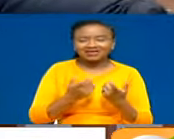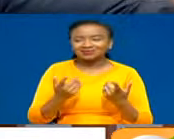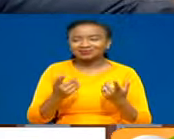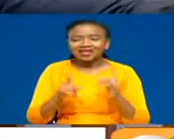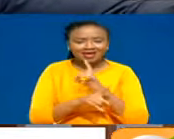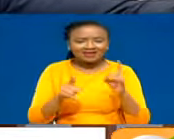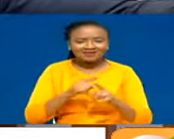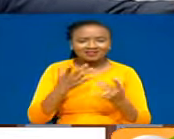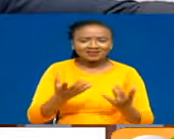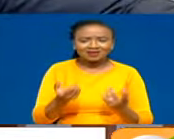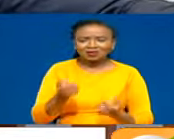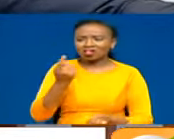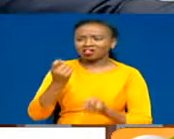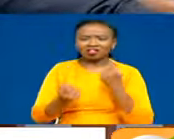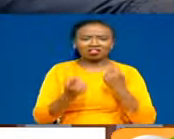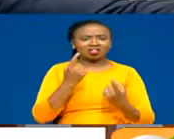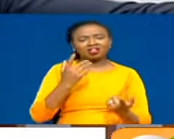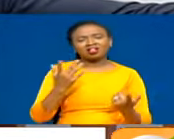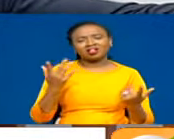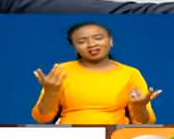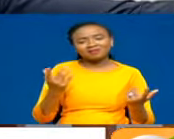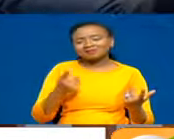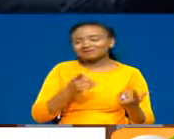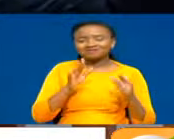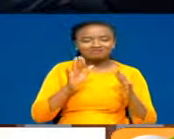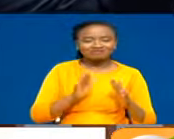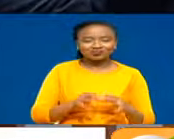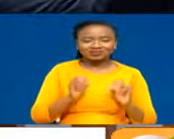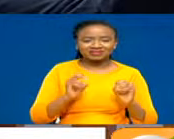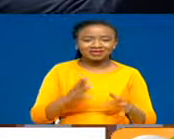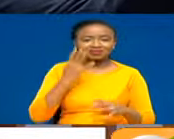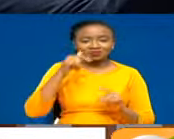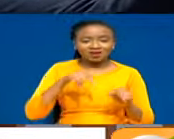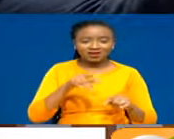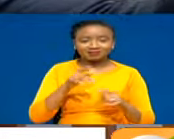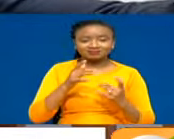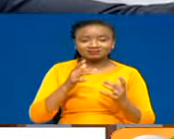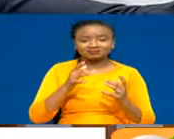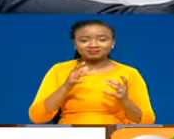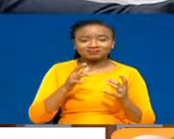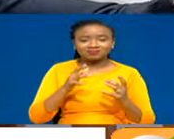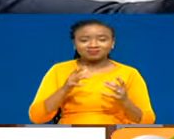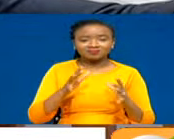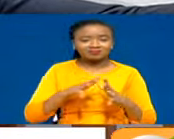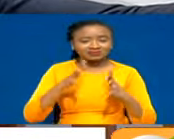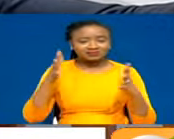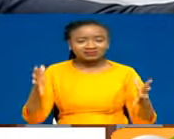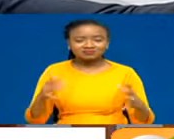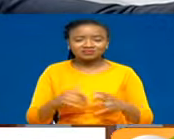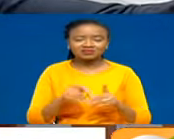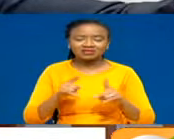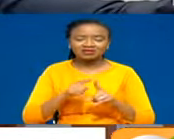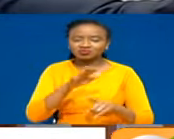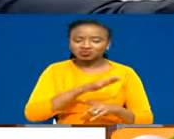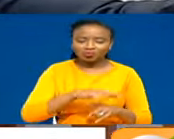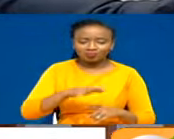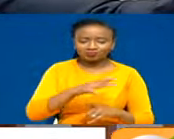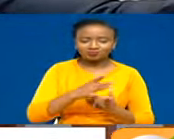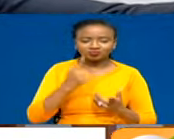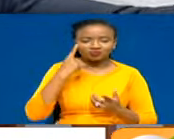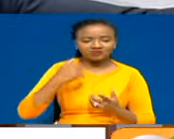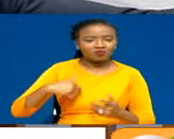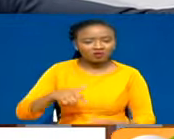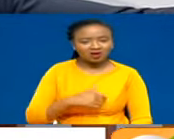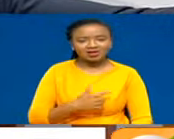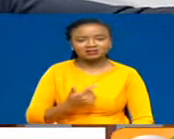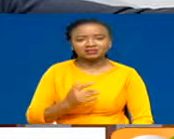that come into what we do, yeah, it's unnecessary because the continent is so big and there's a space for all of us. Yeah, there's a space